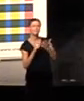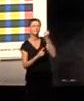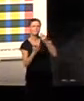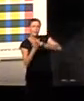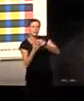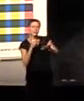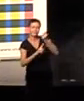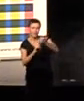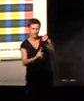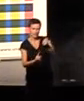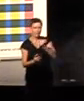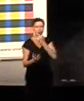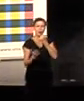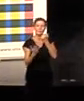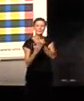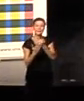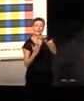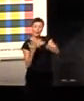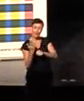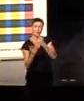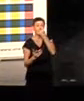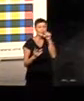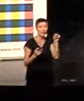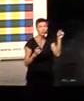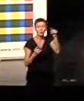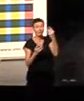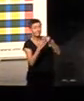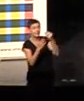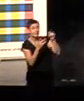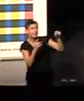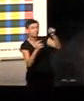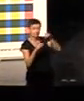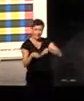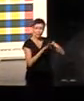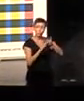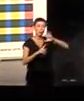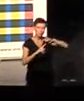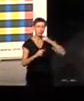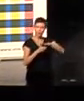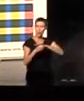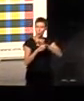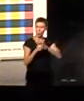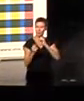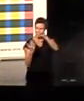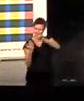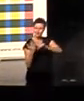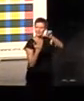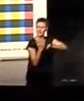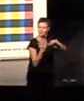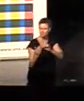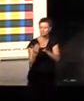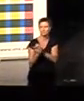this list of potentieel funding opportunities at national regional and local level in europe' ambient